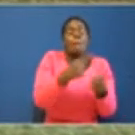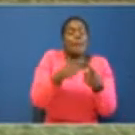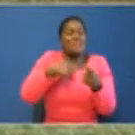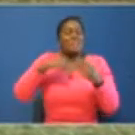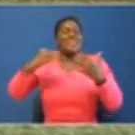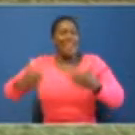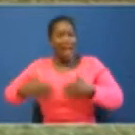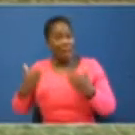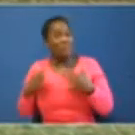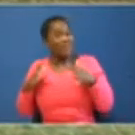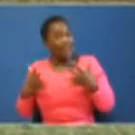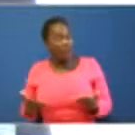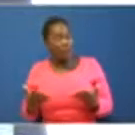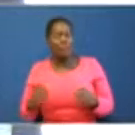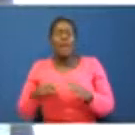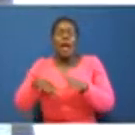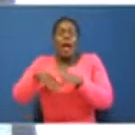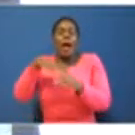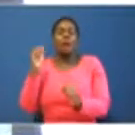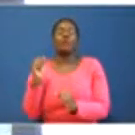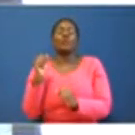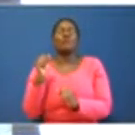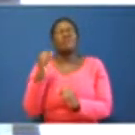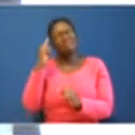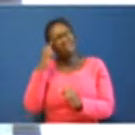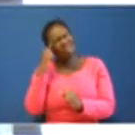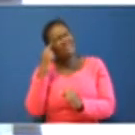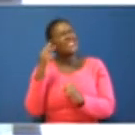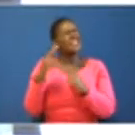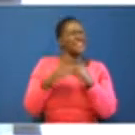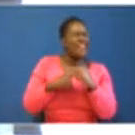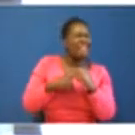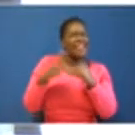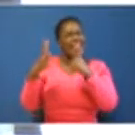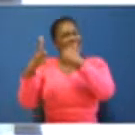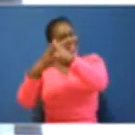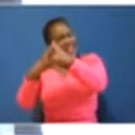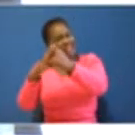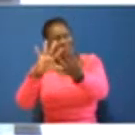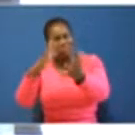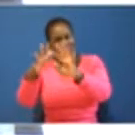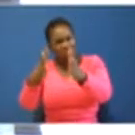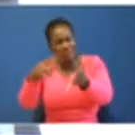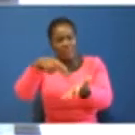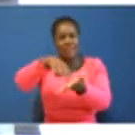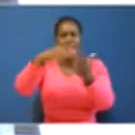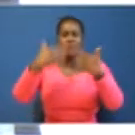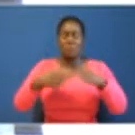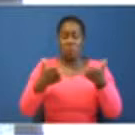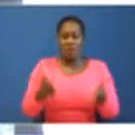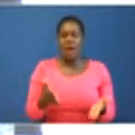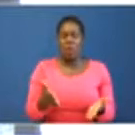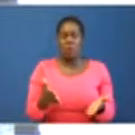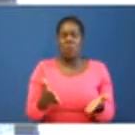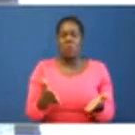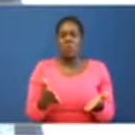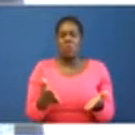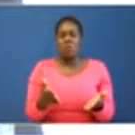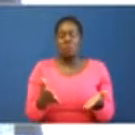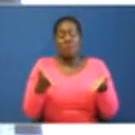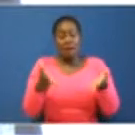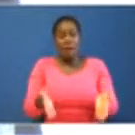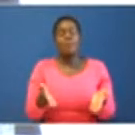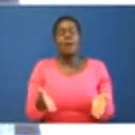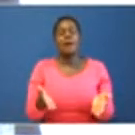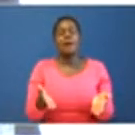happy now you know i'm out of uh i think seven or nine candidates and this race have offered themselves and they're